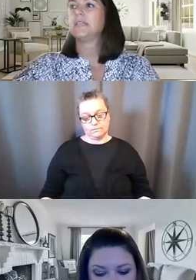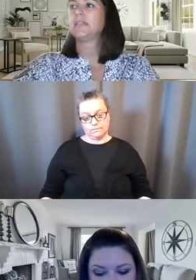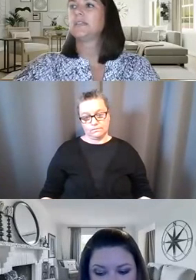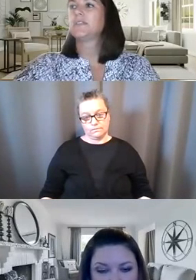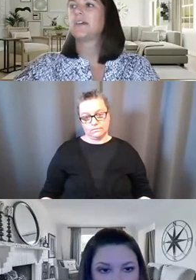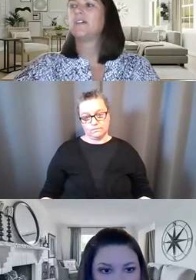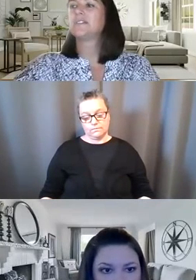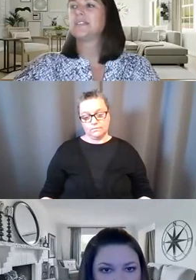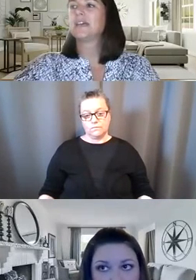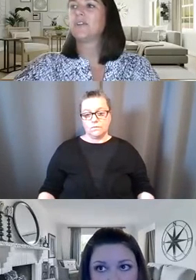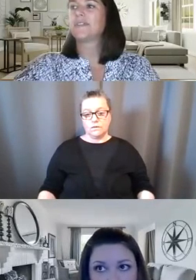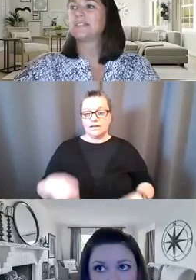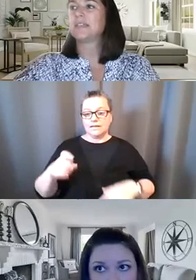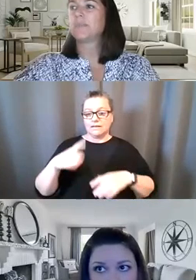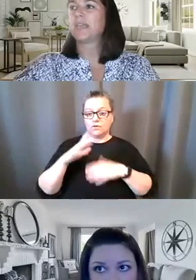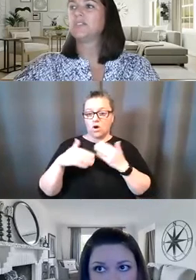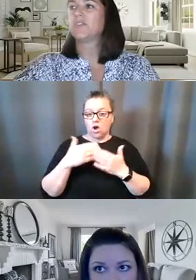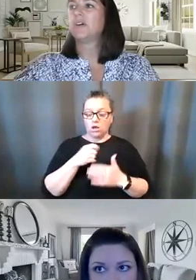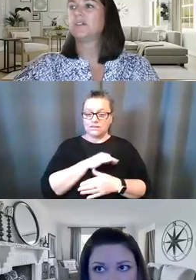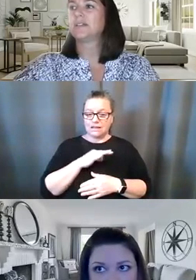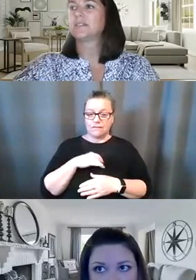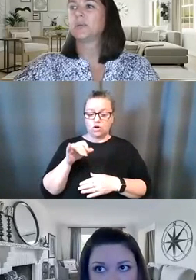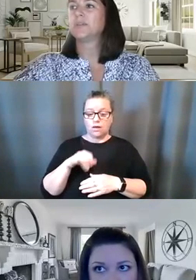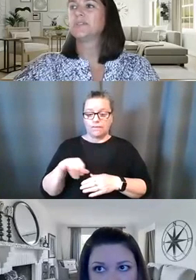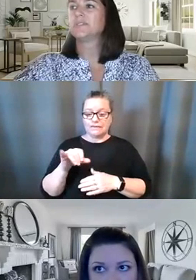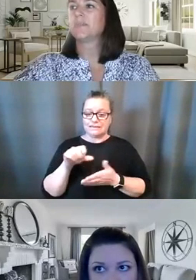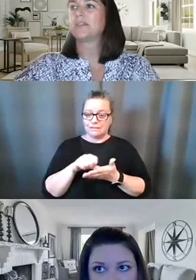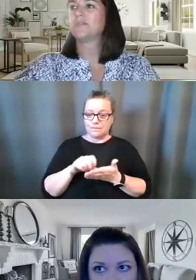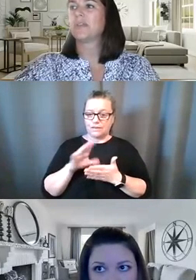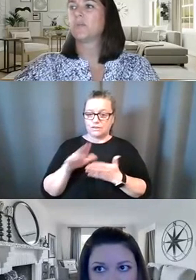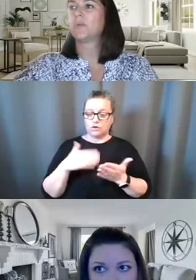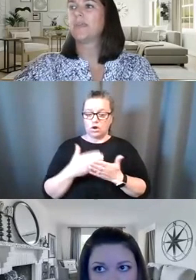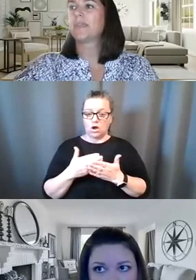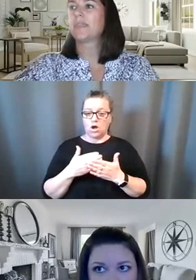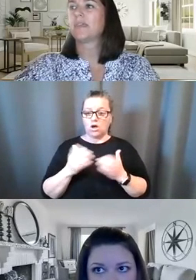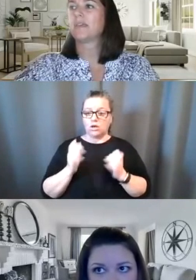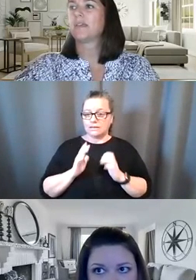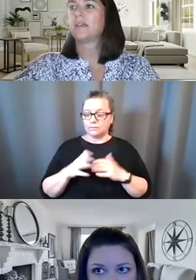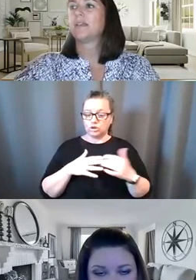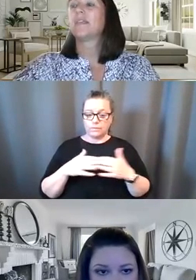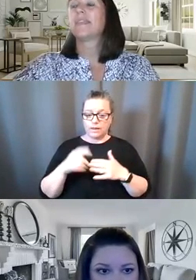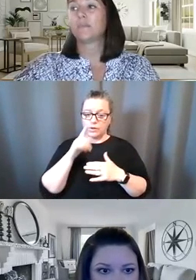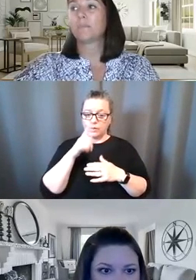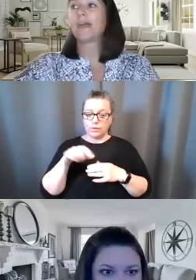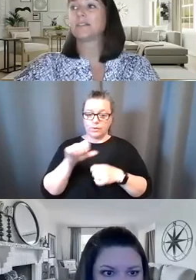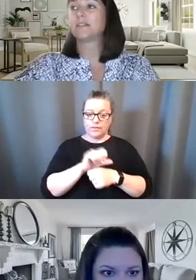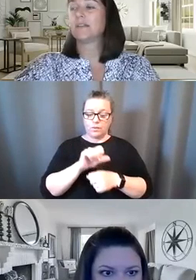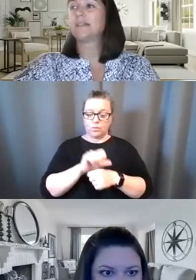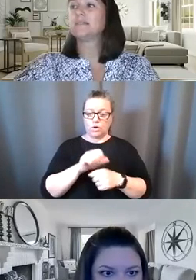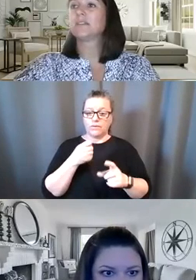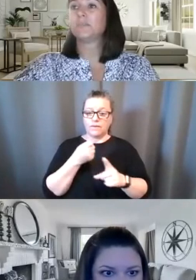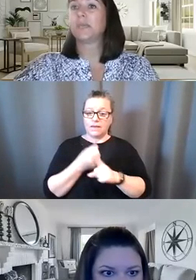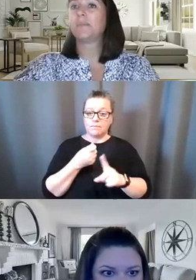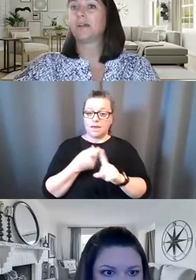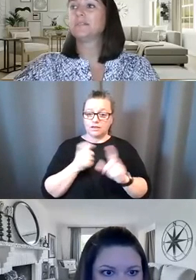It's needed so that all staff are on the same page for all customers, no matter who they work with. The impact to